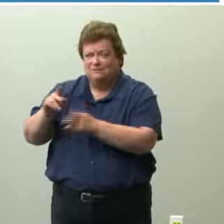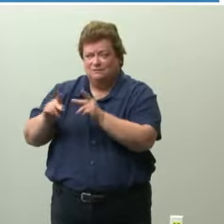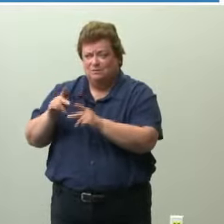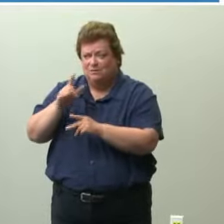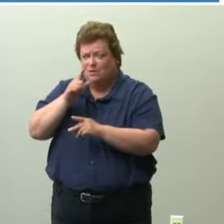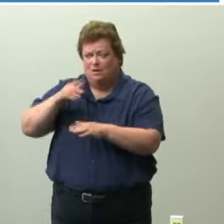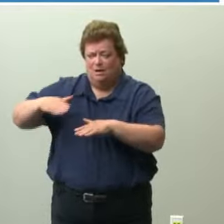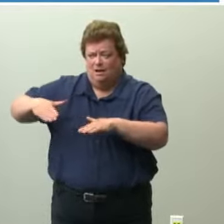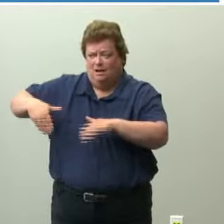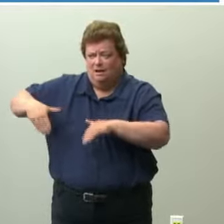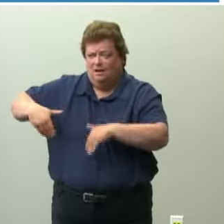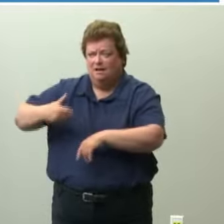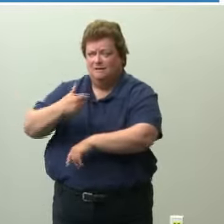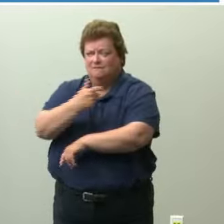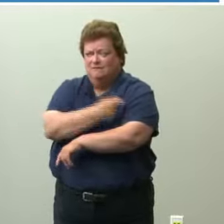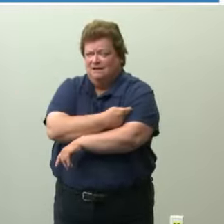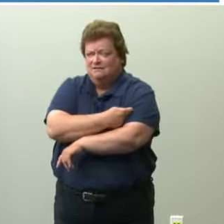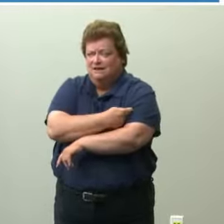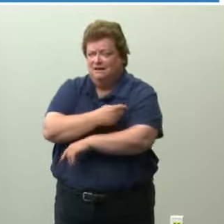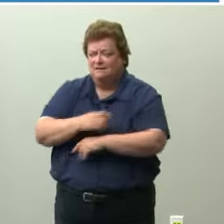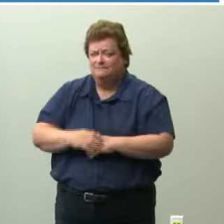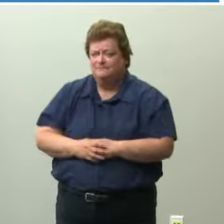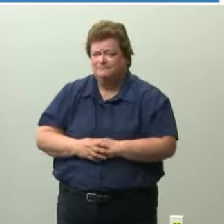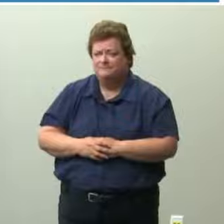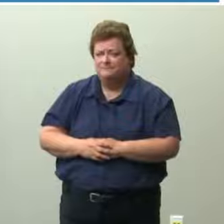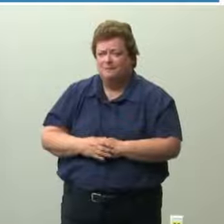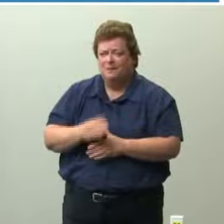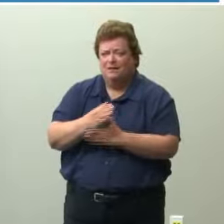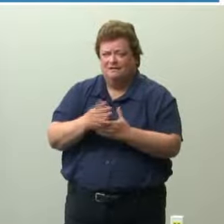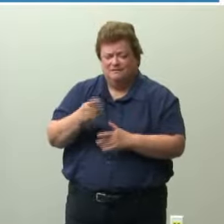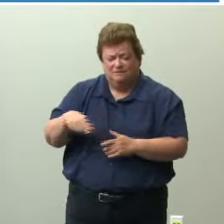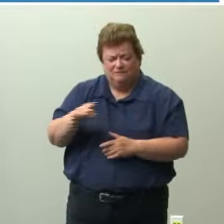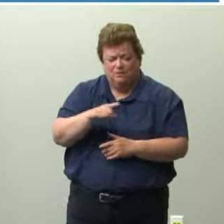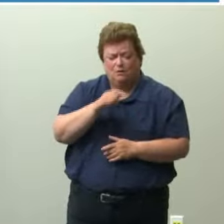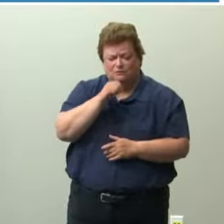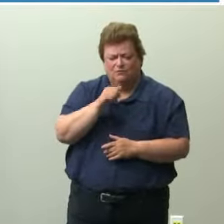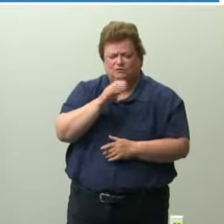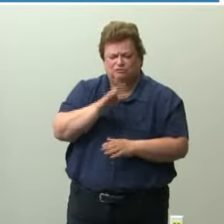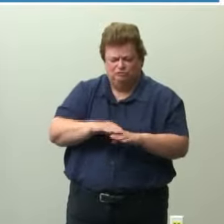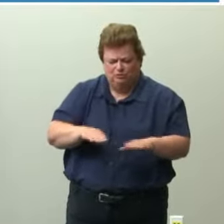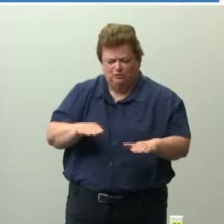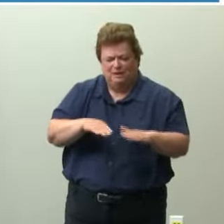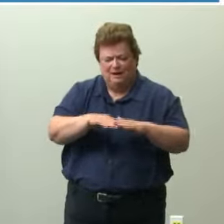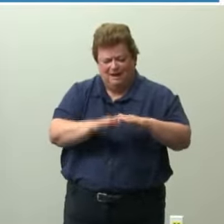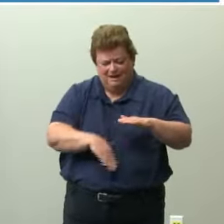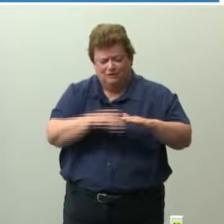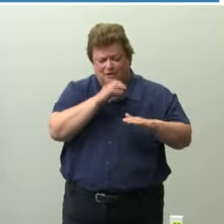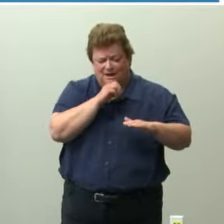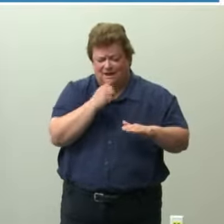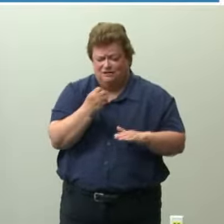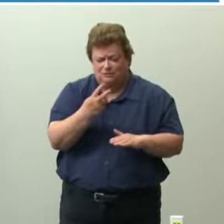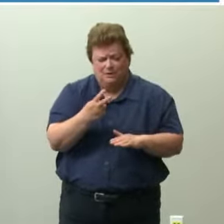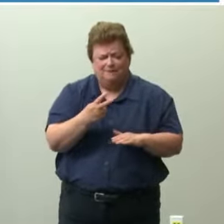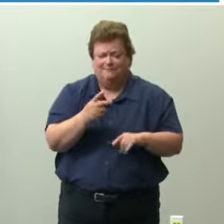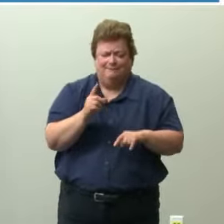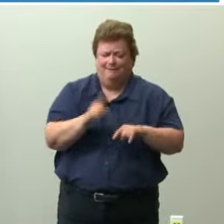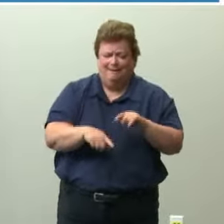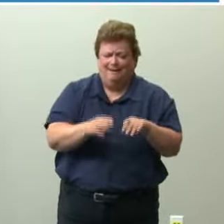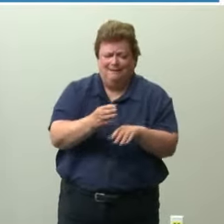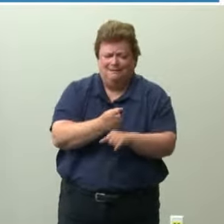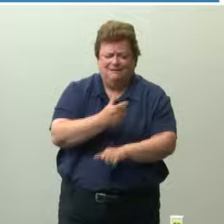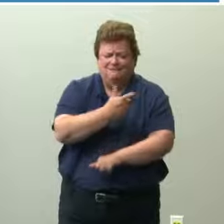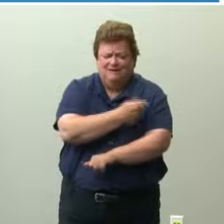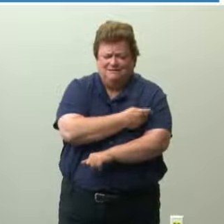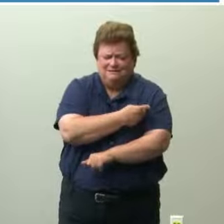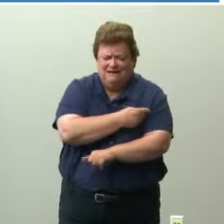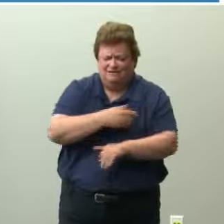are not yet vaccinated. Some of those are children under 12 not yet eligible for vaccine, which